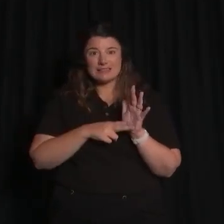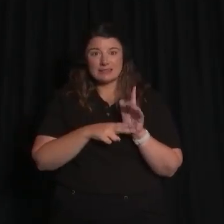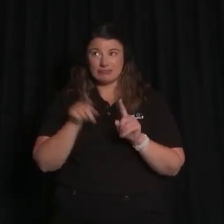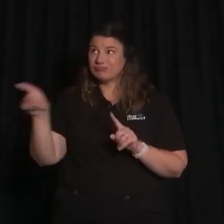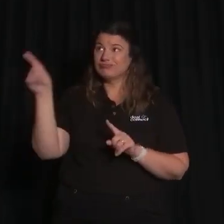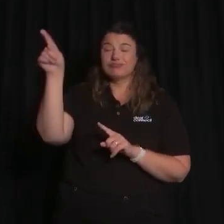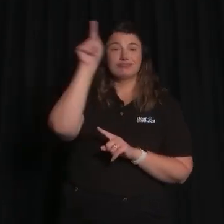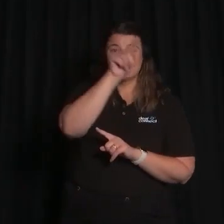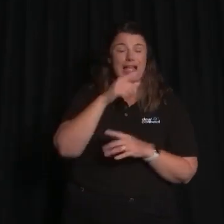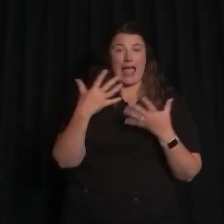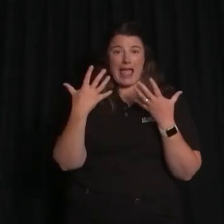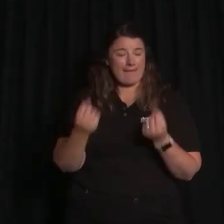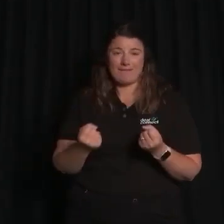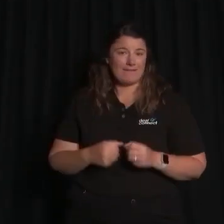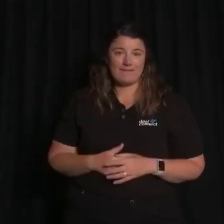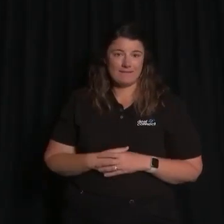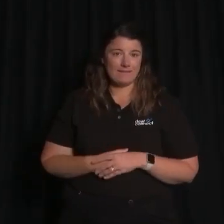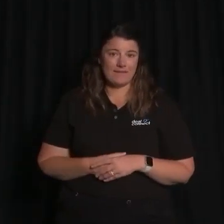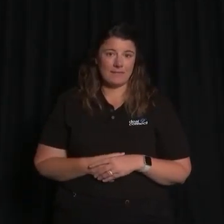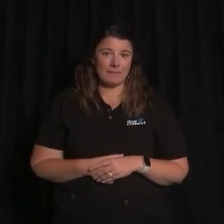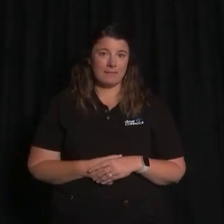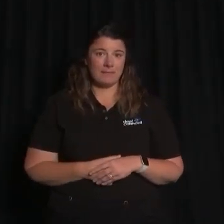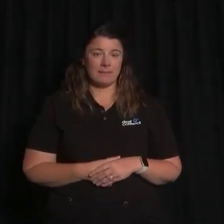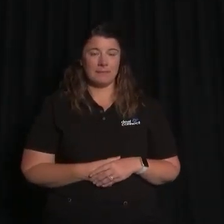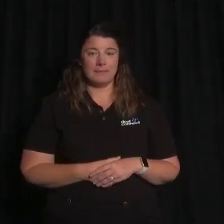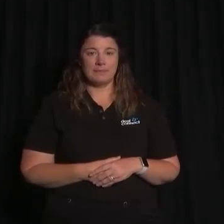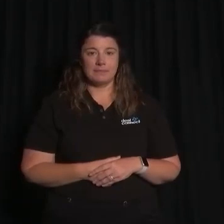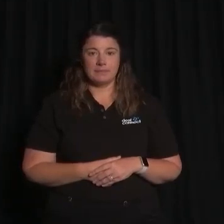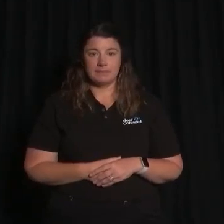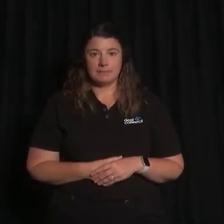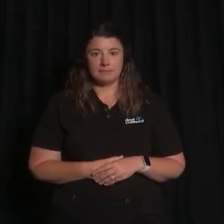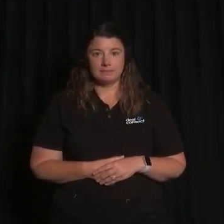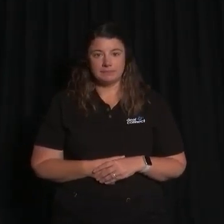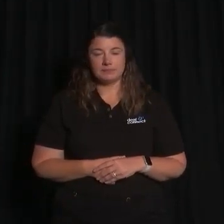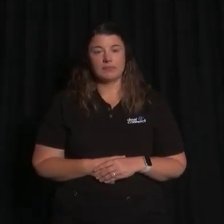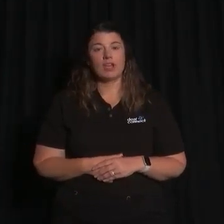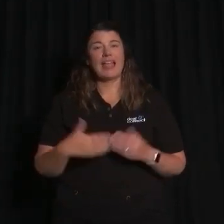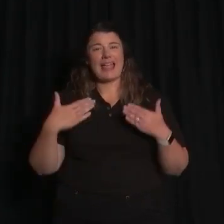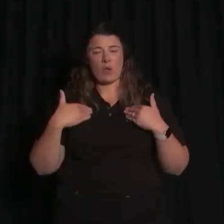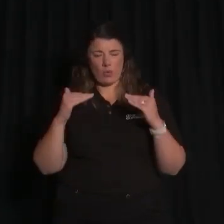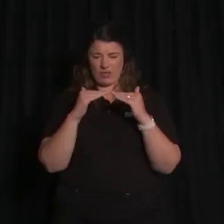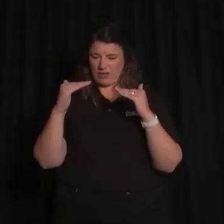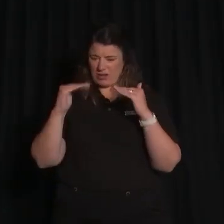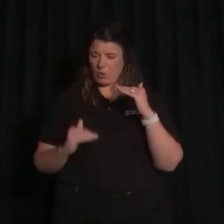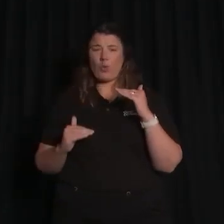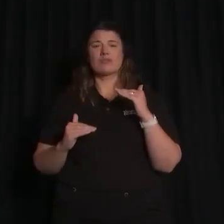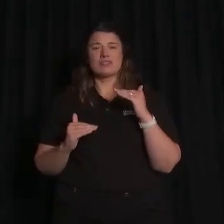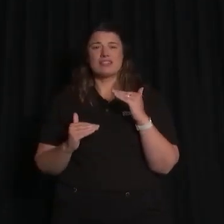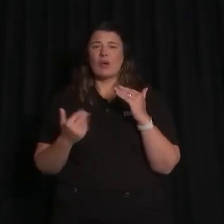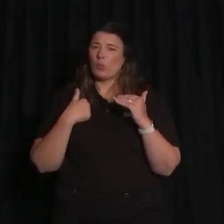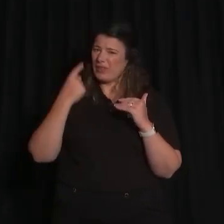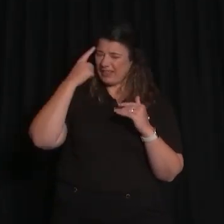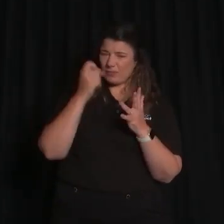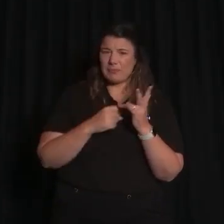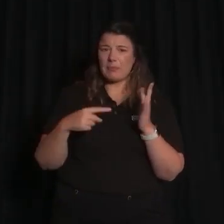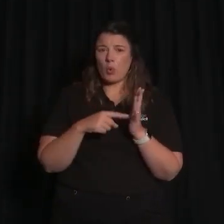of our community are impacted is true all across the world. And in that context of health inequality, it's really important